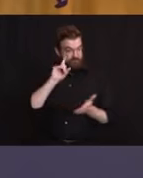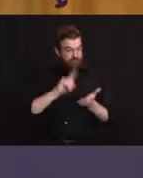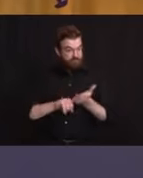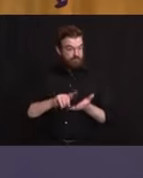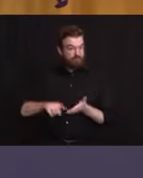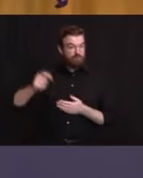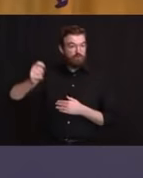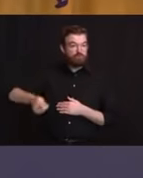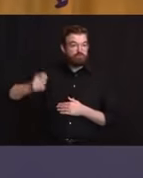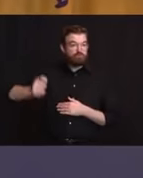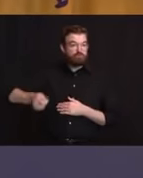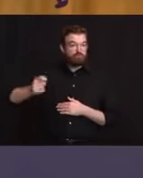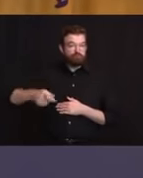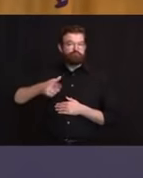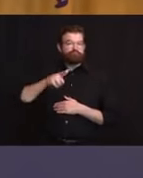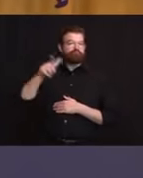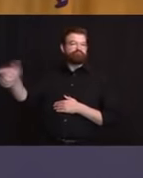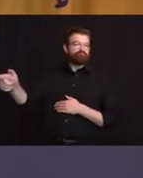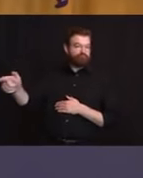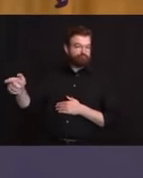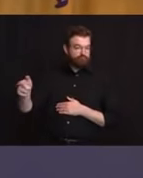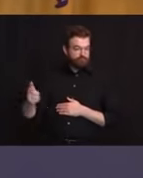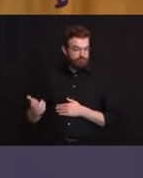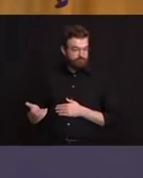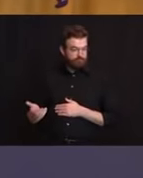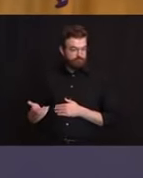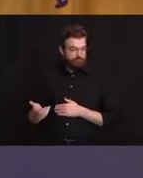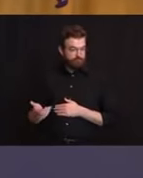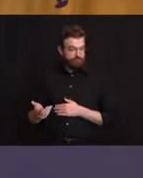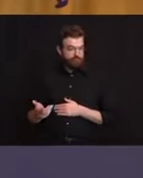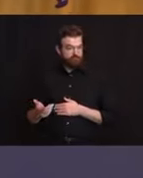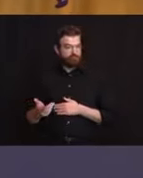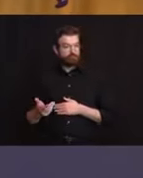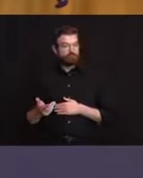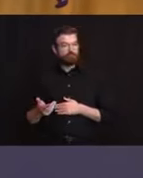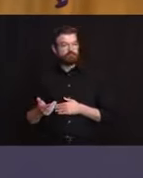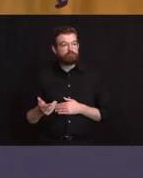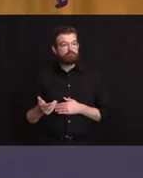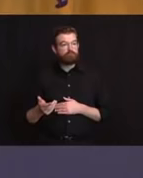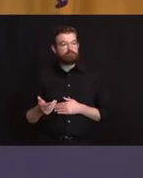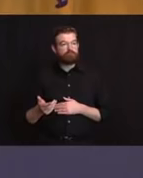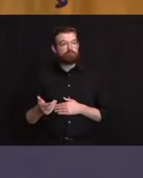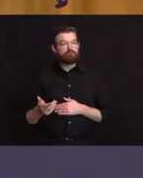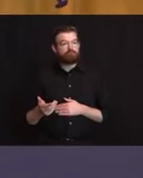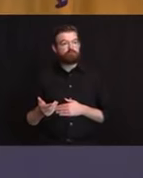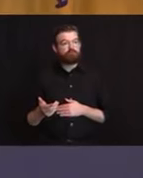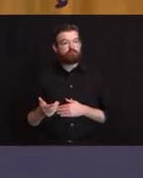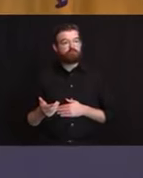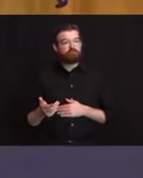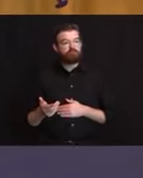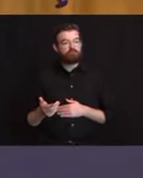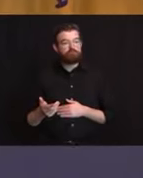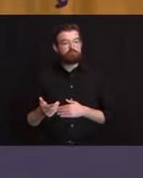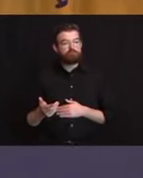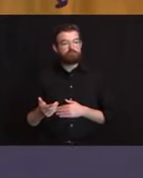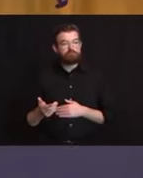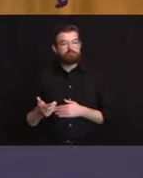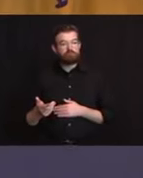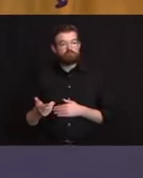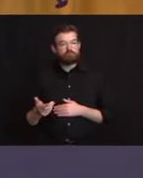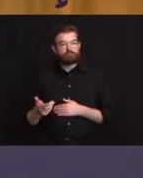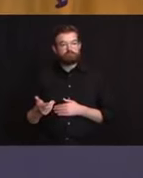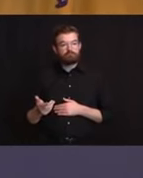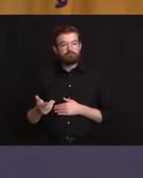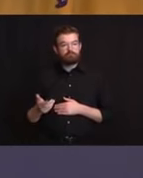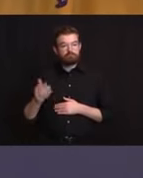can you tell us if anything has been ruled out? Not ruled in, have they ruled out a connection to terrorism? Have they ruled out a connection to organized crime or